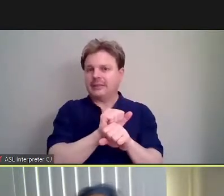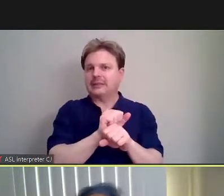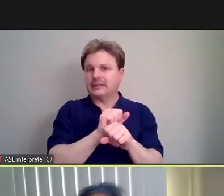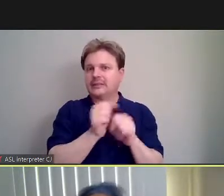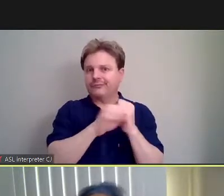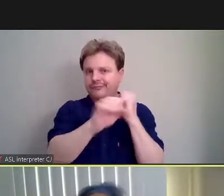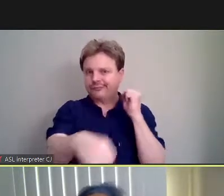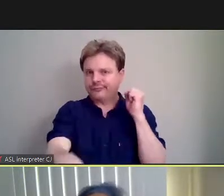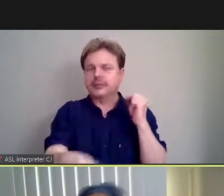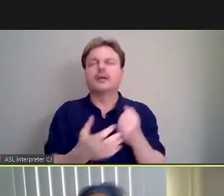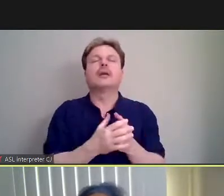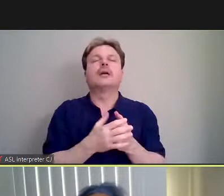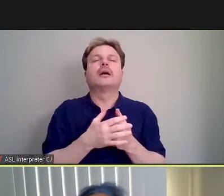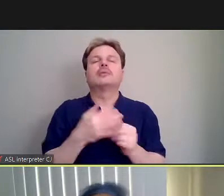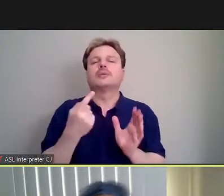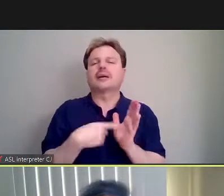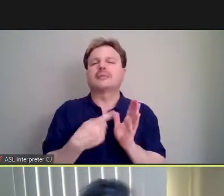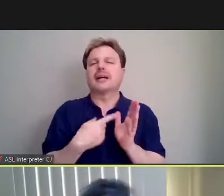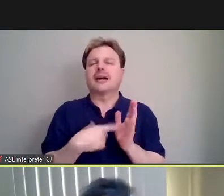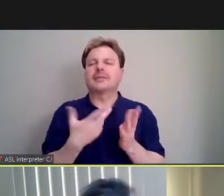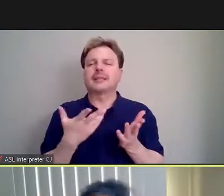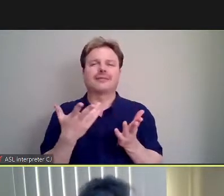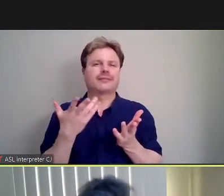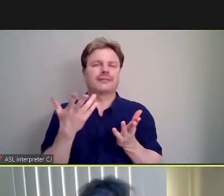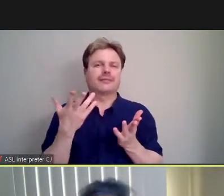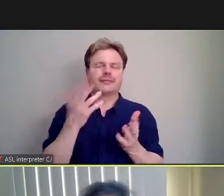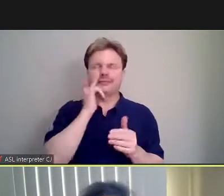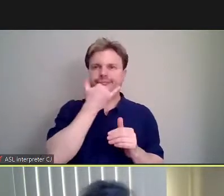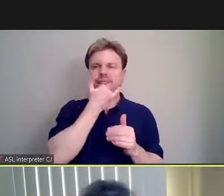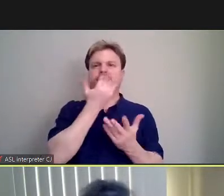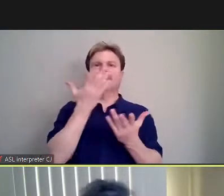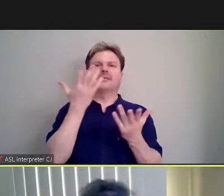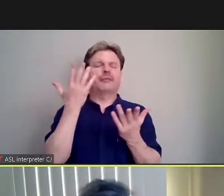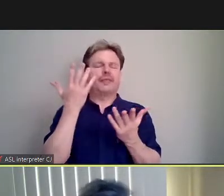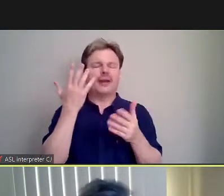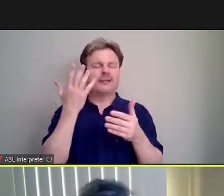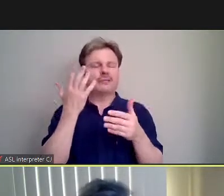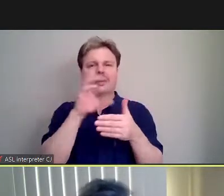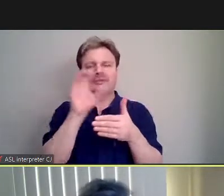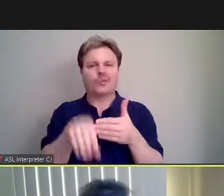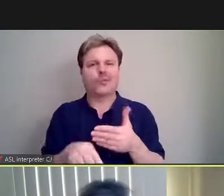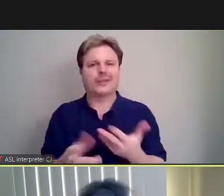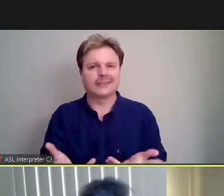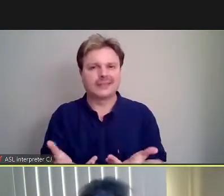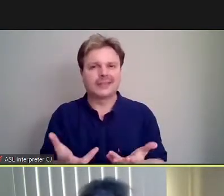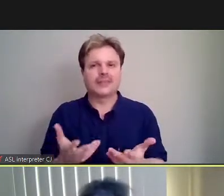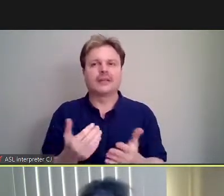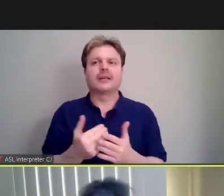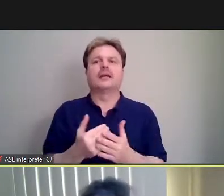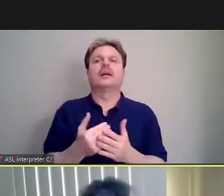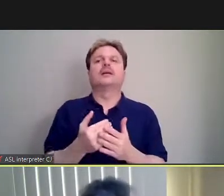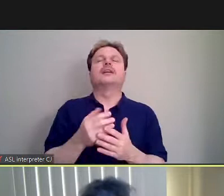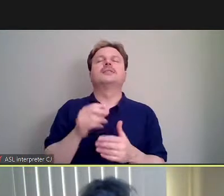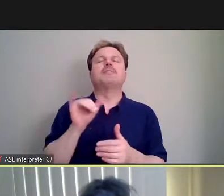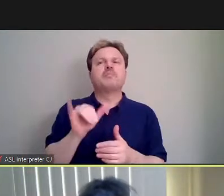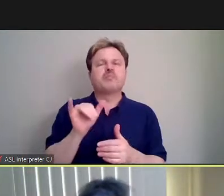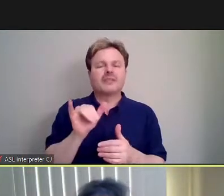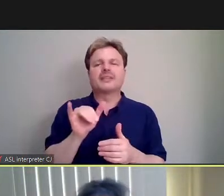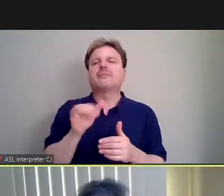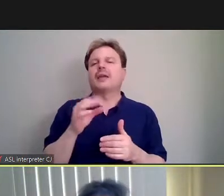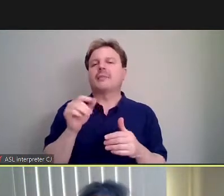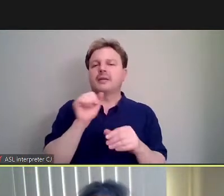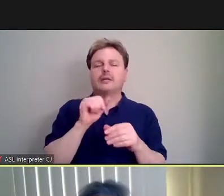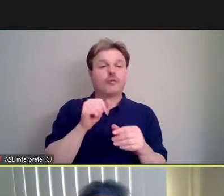it might have that unexpected consequence that you might end up working